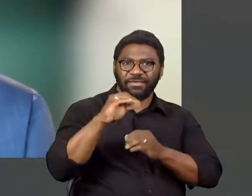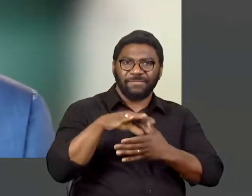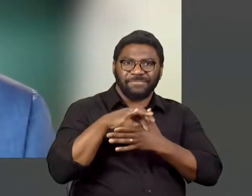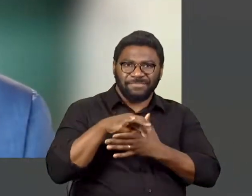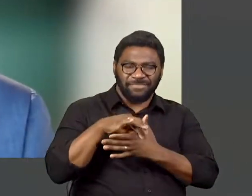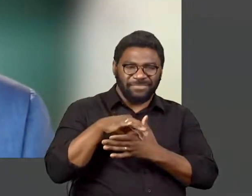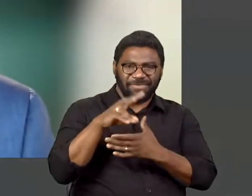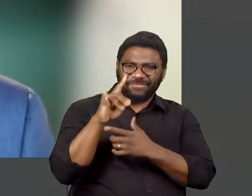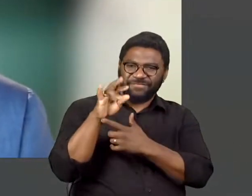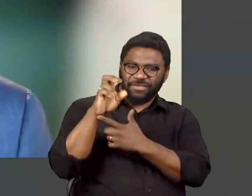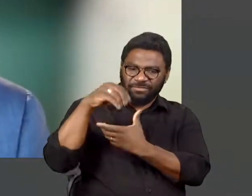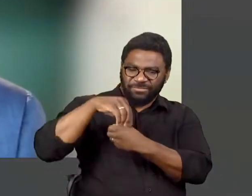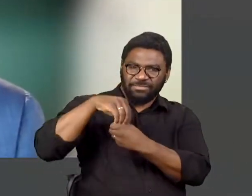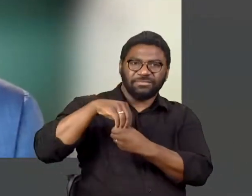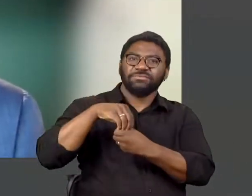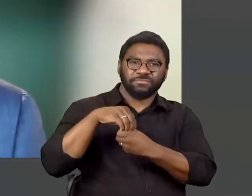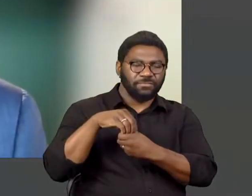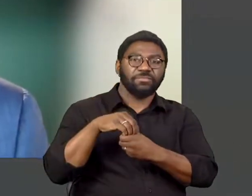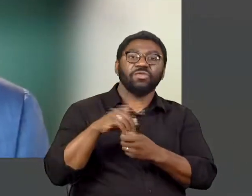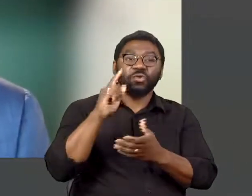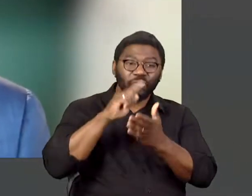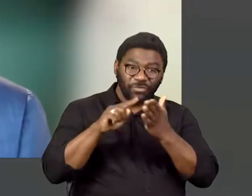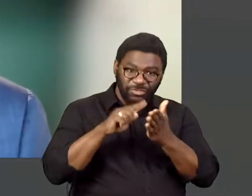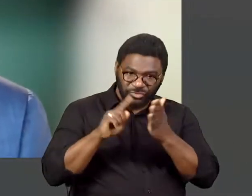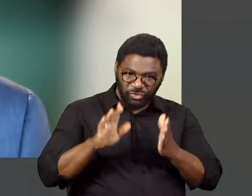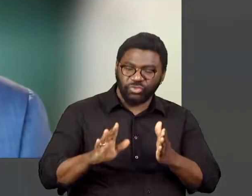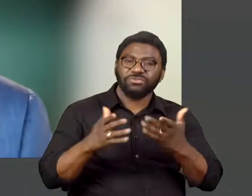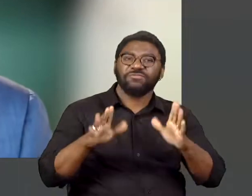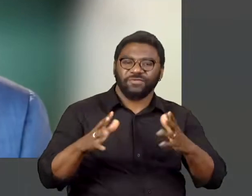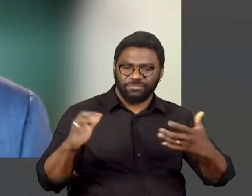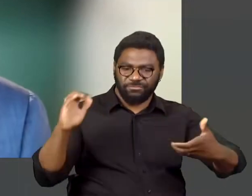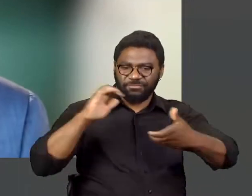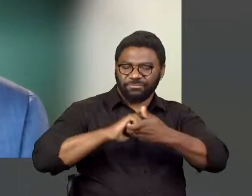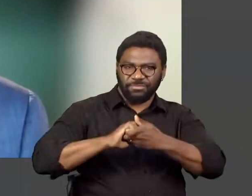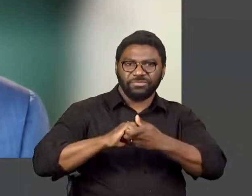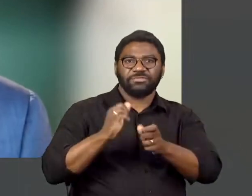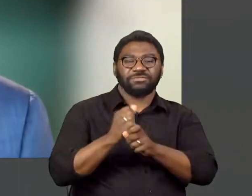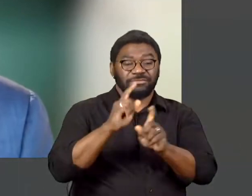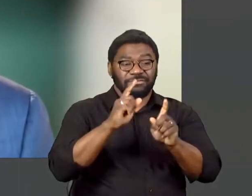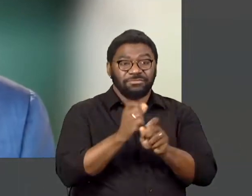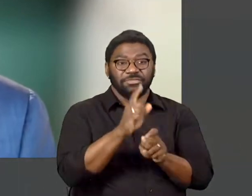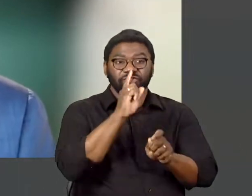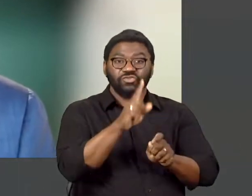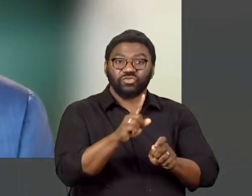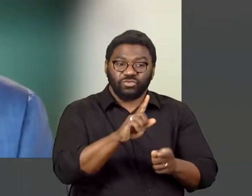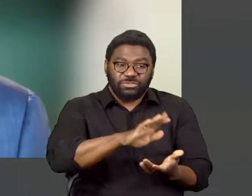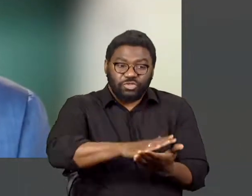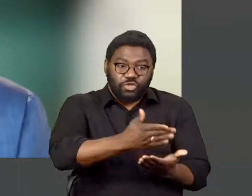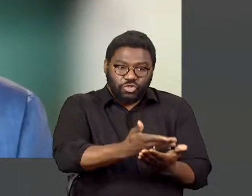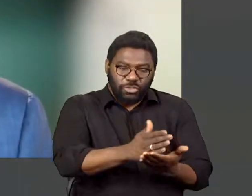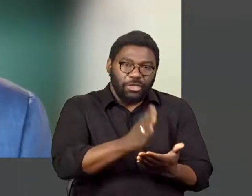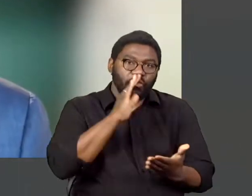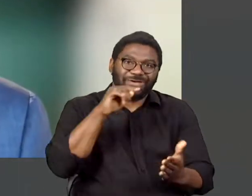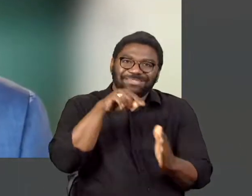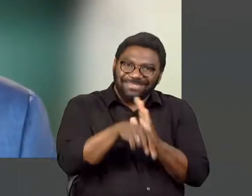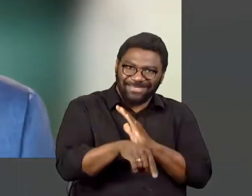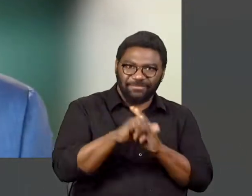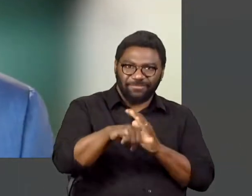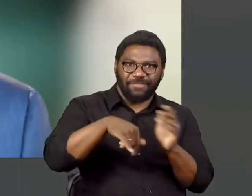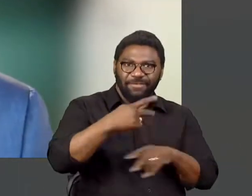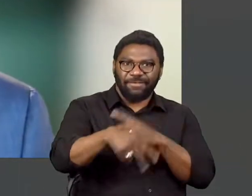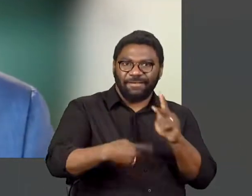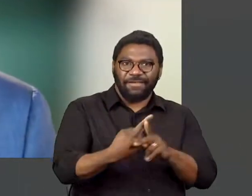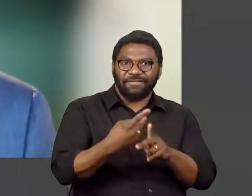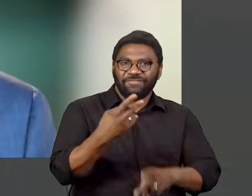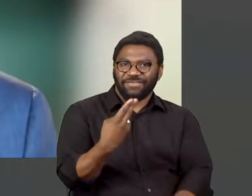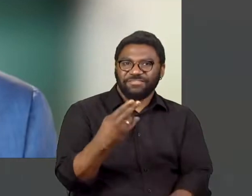Food Safety Inspection Service and Agricultural Research Service have been collaborating to test the effectiveness of cooking to kill H5N1 virus.